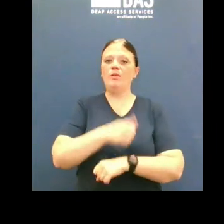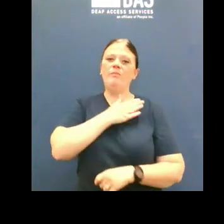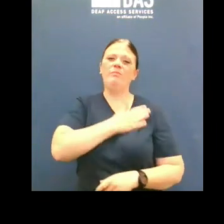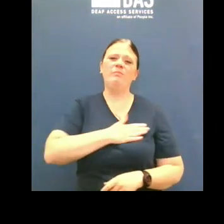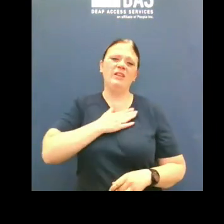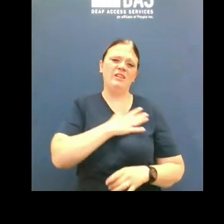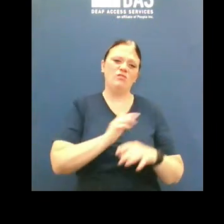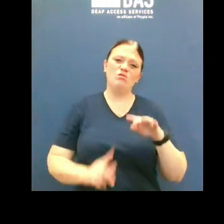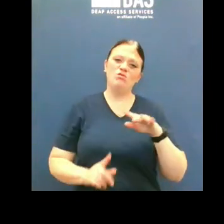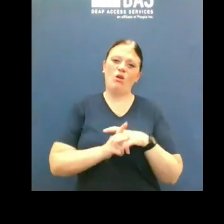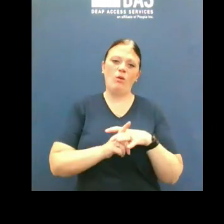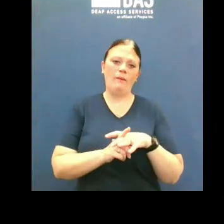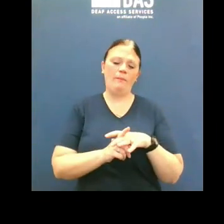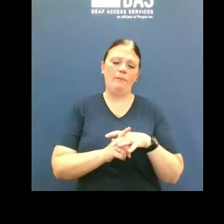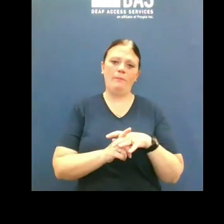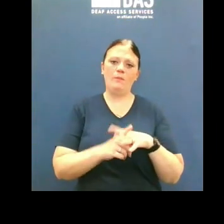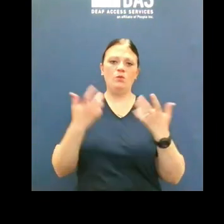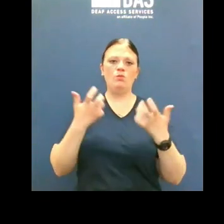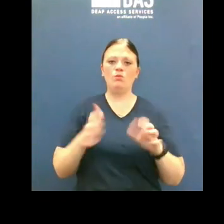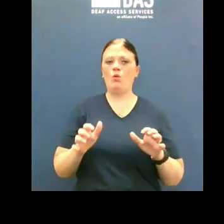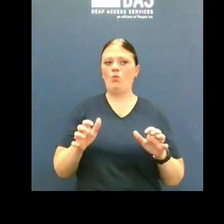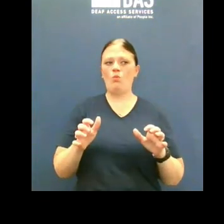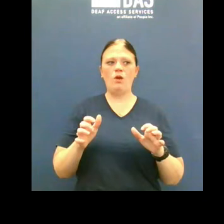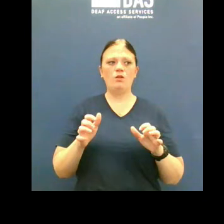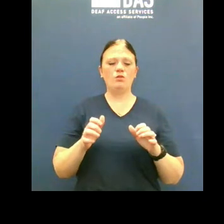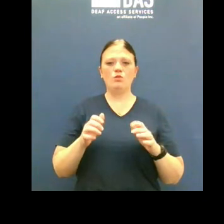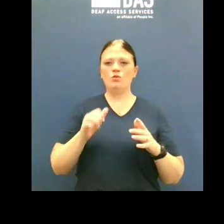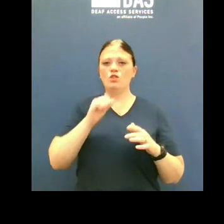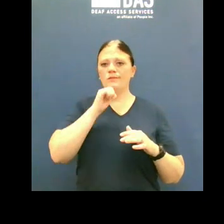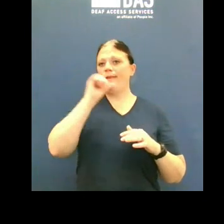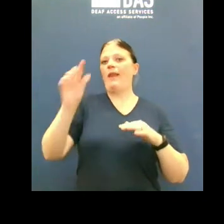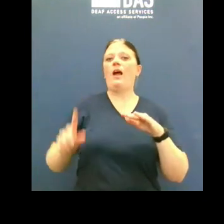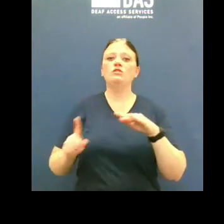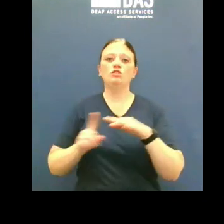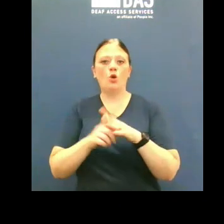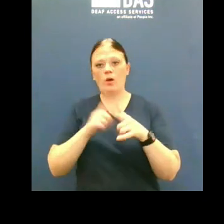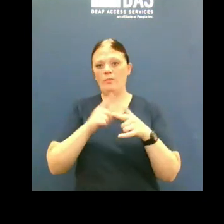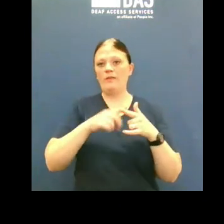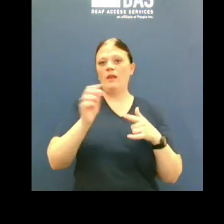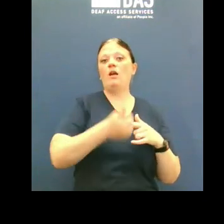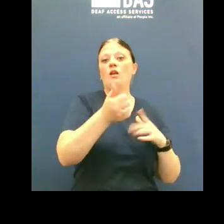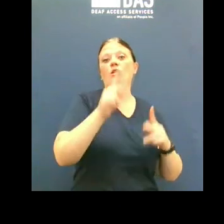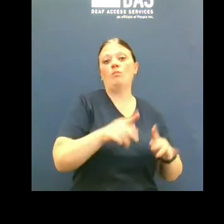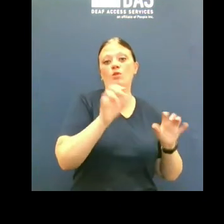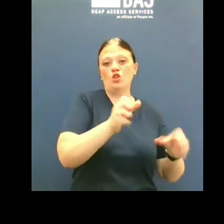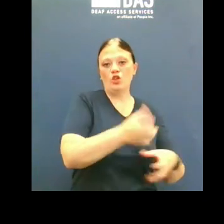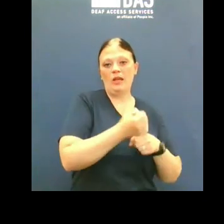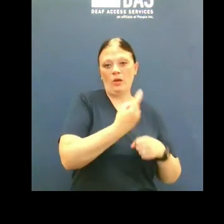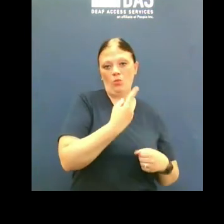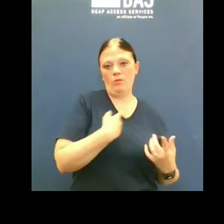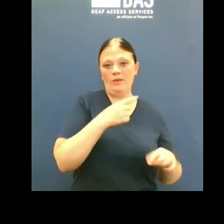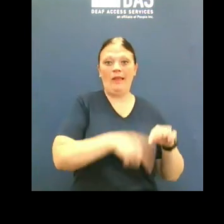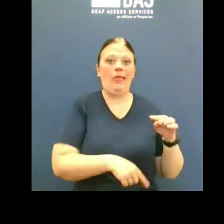please show up, because you could be taking a spot of somebody else who really wanted that antibody test.